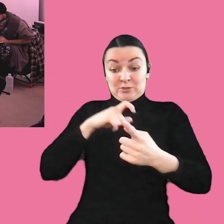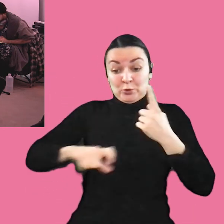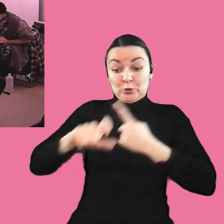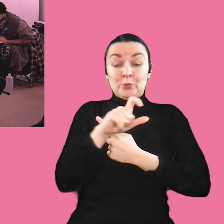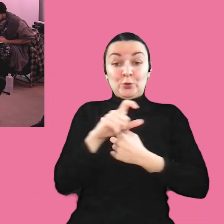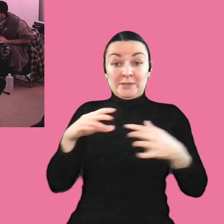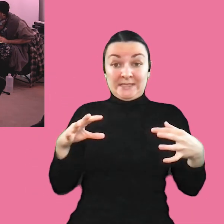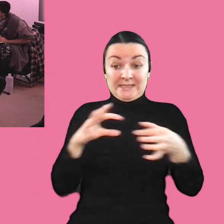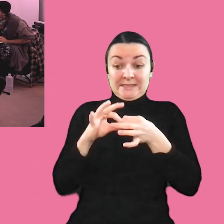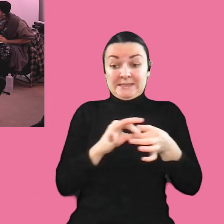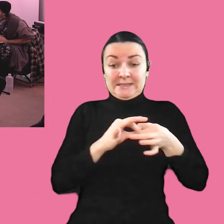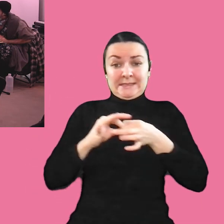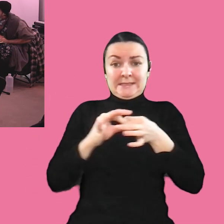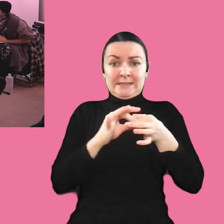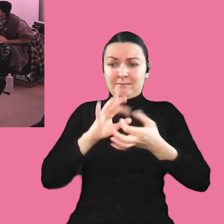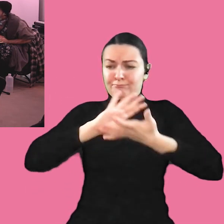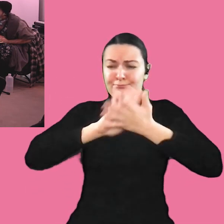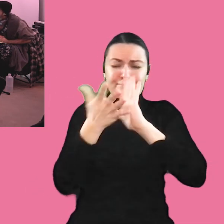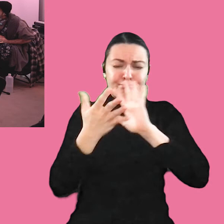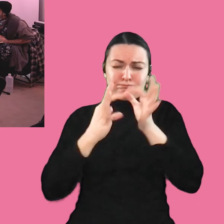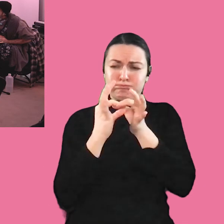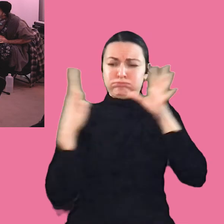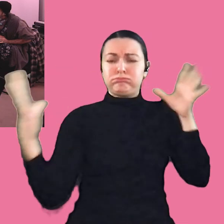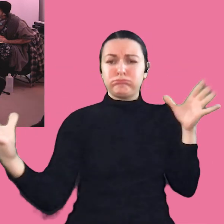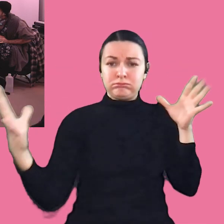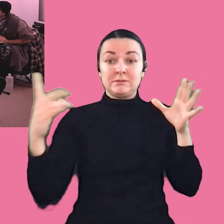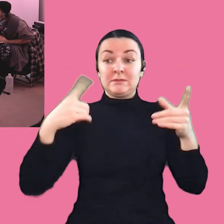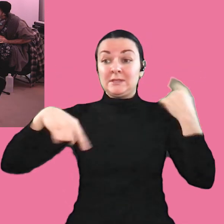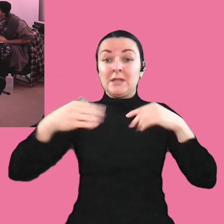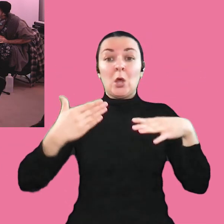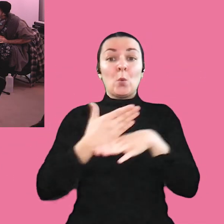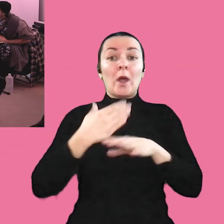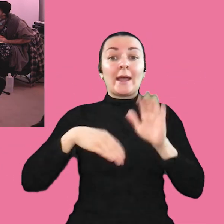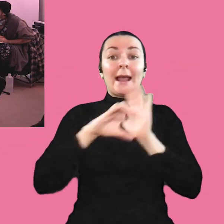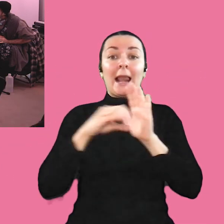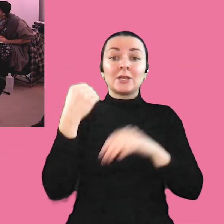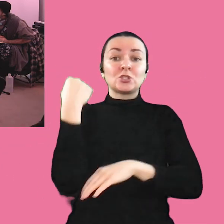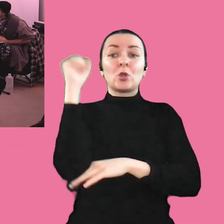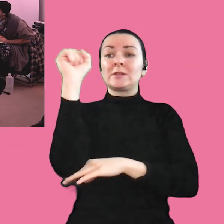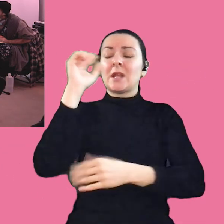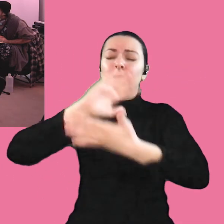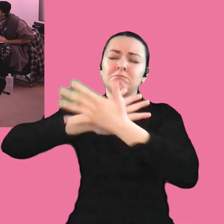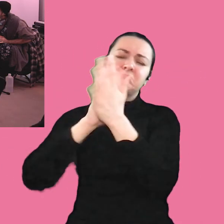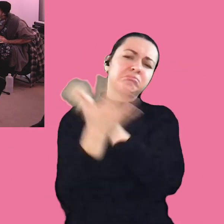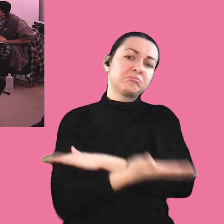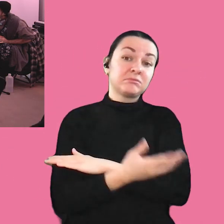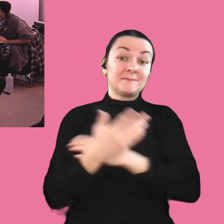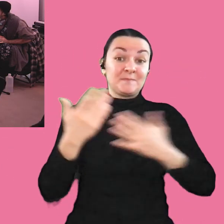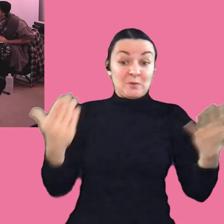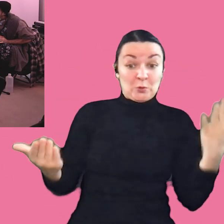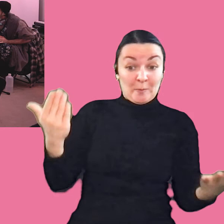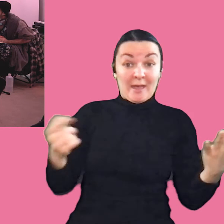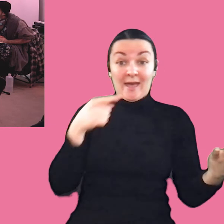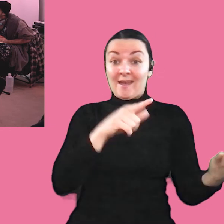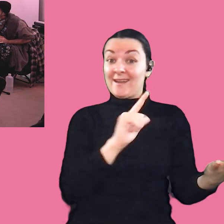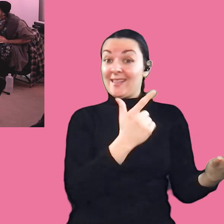were smashed up, that a real sense of working class solidarity was sort of destroyed. And actually, compared to Liverpool,